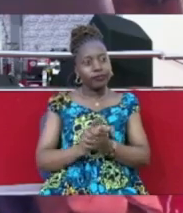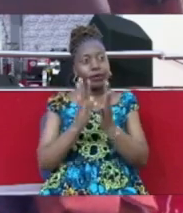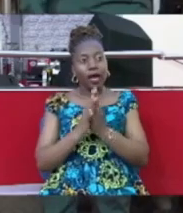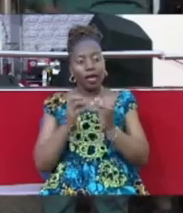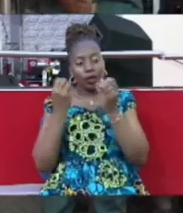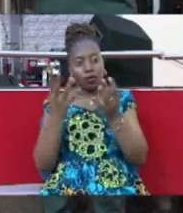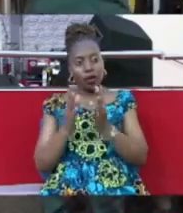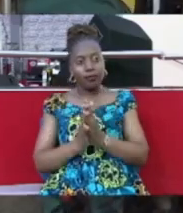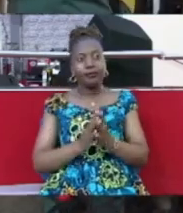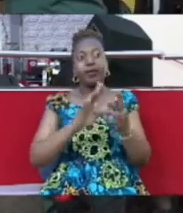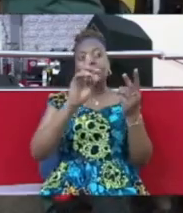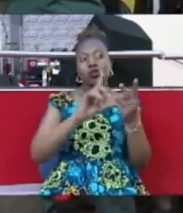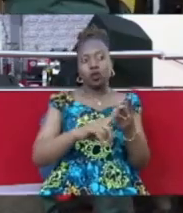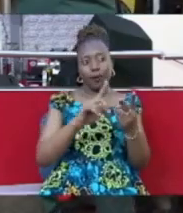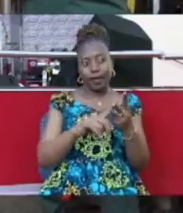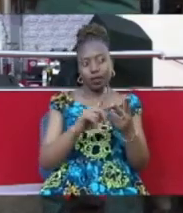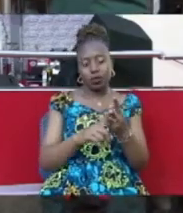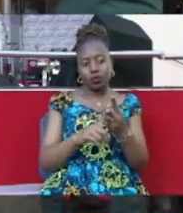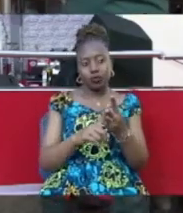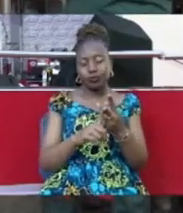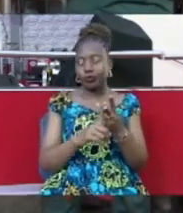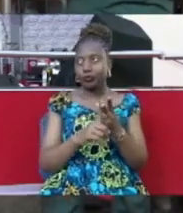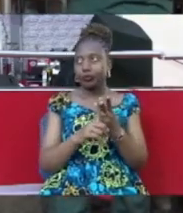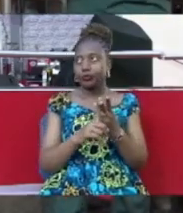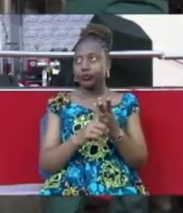The second dimension that we get from that scripture